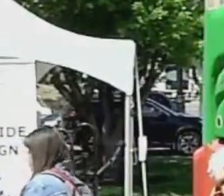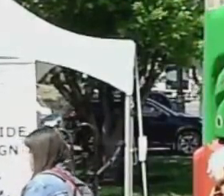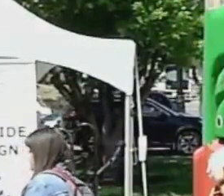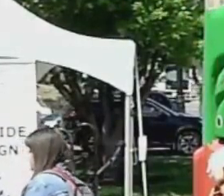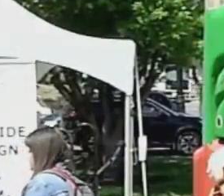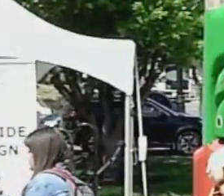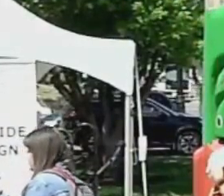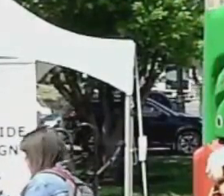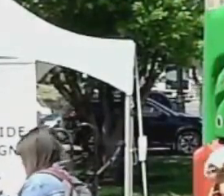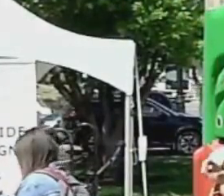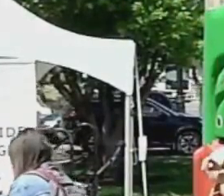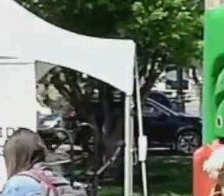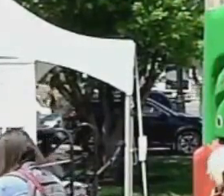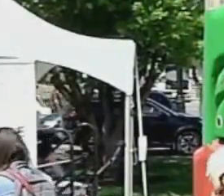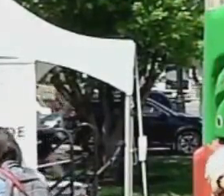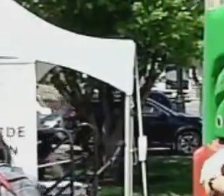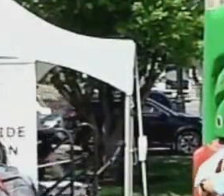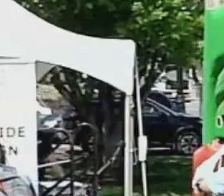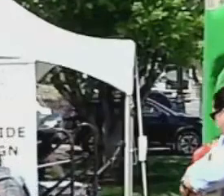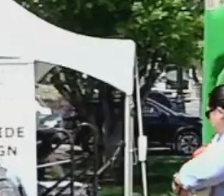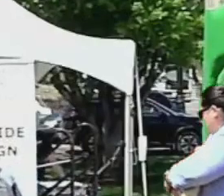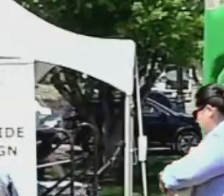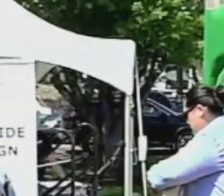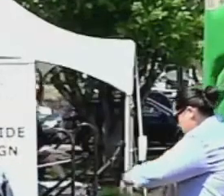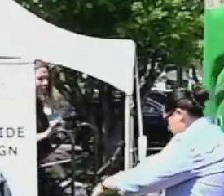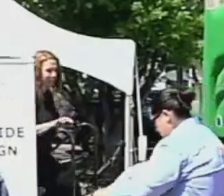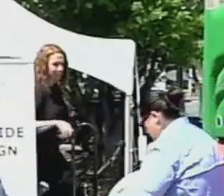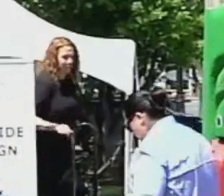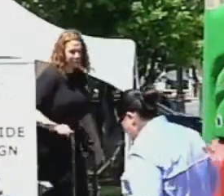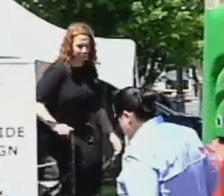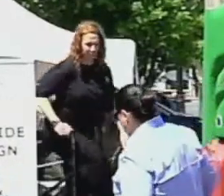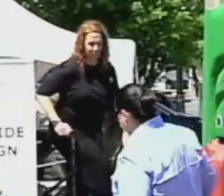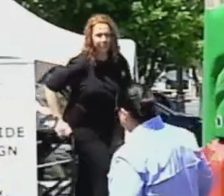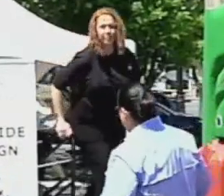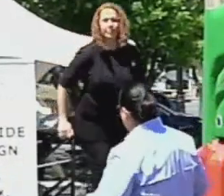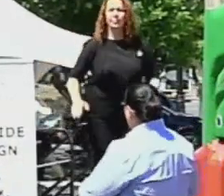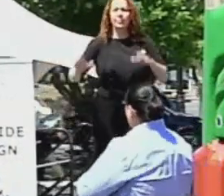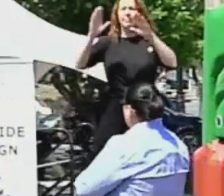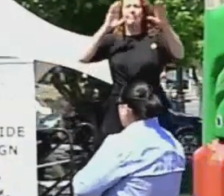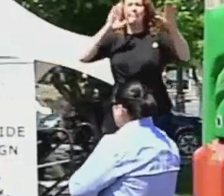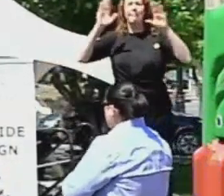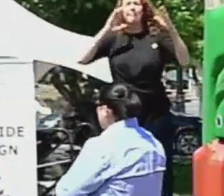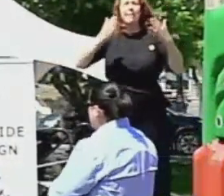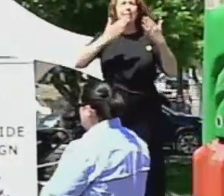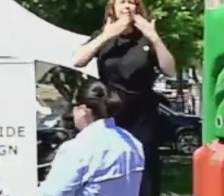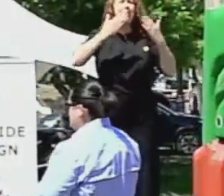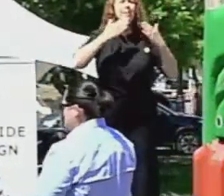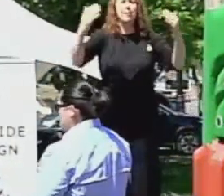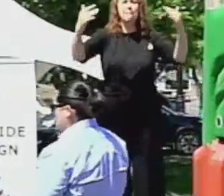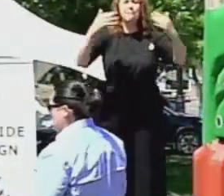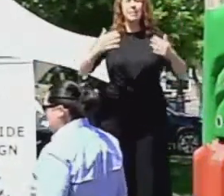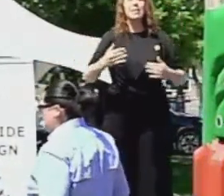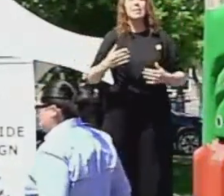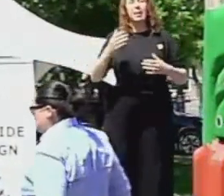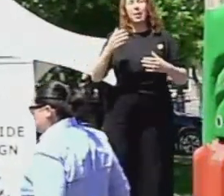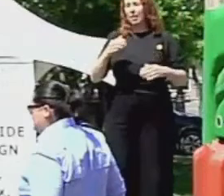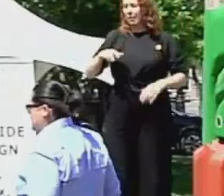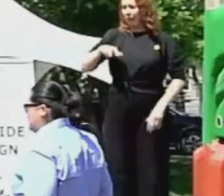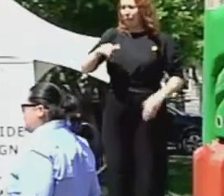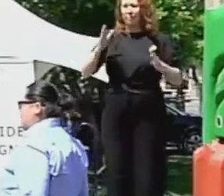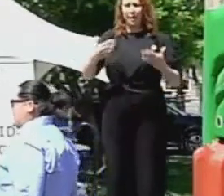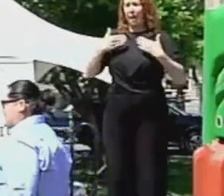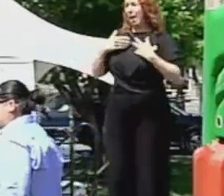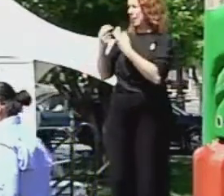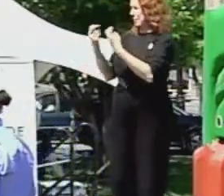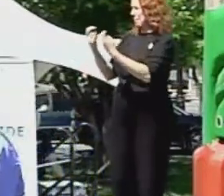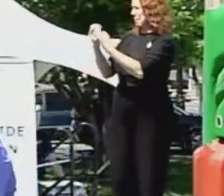Everybody, thanks for coming out. I just want to acknowledge we have some room over here for the elders, so and people